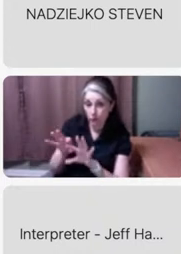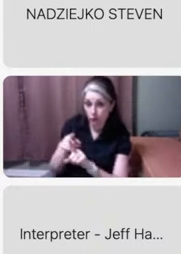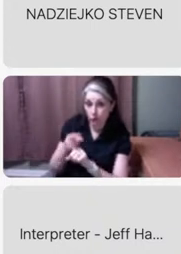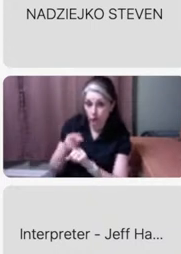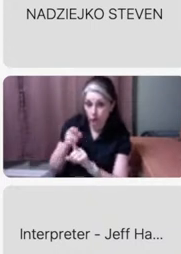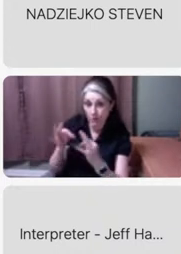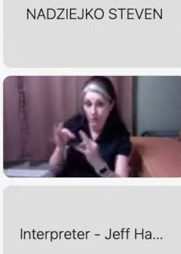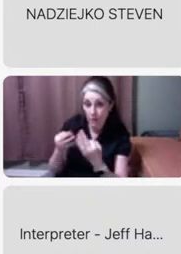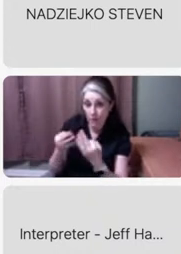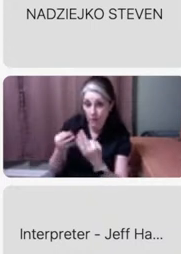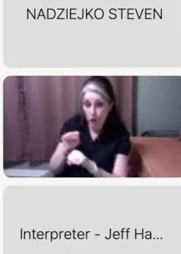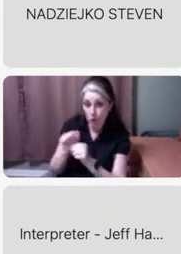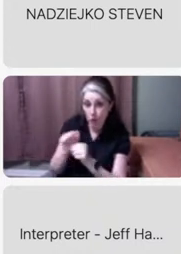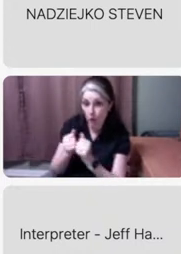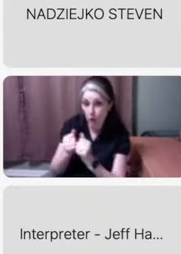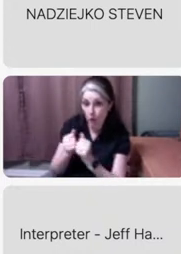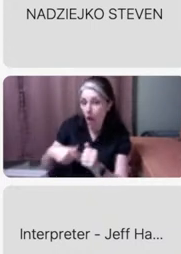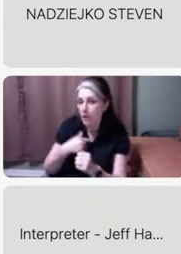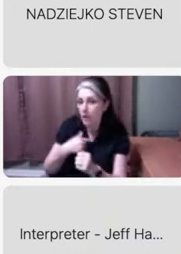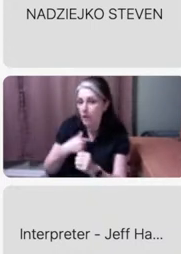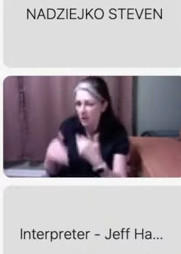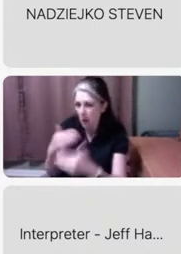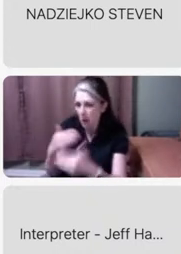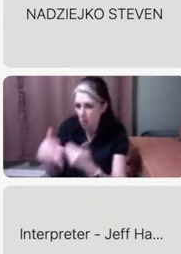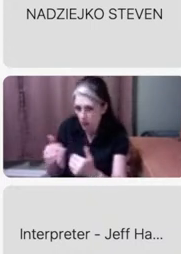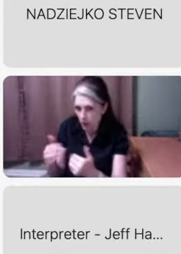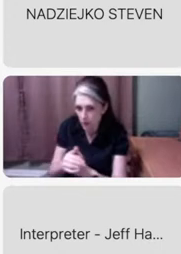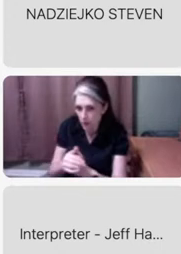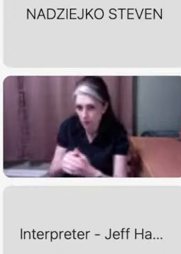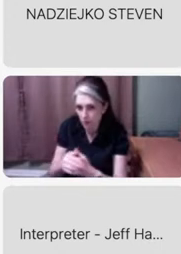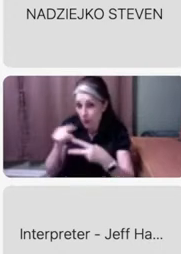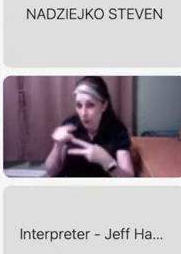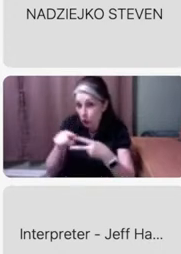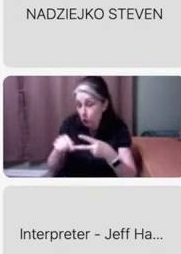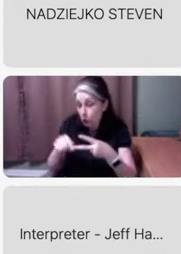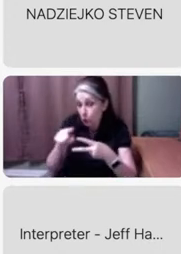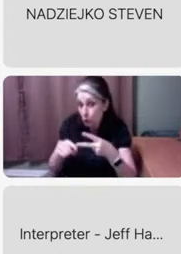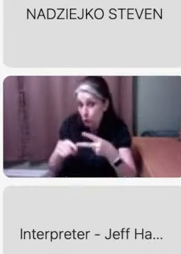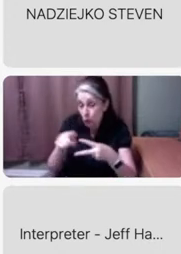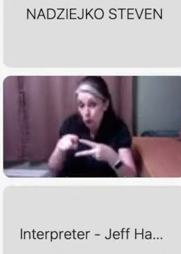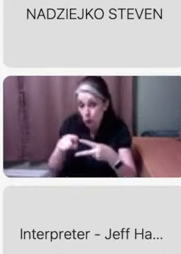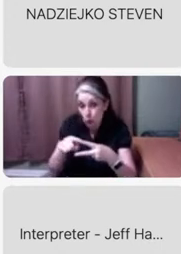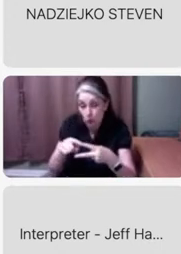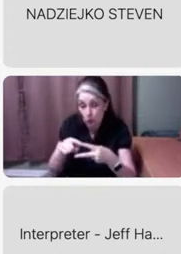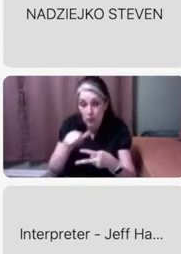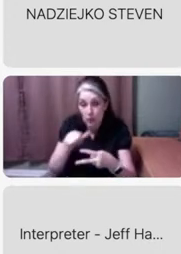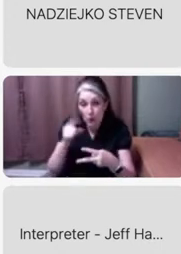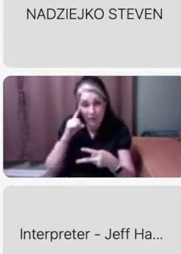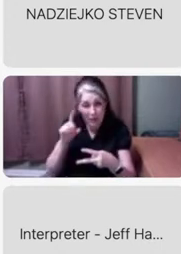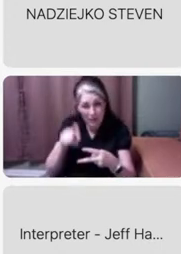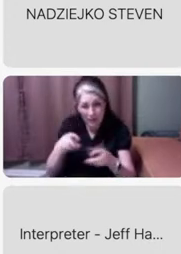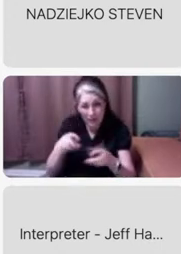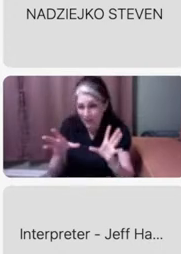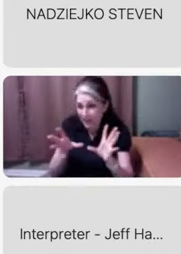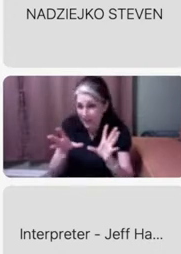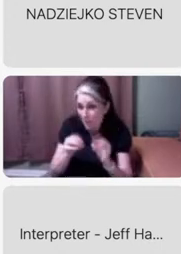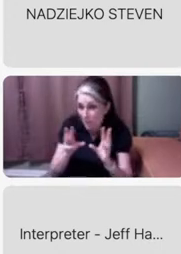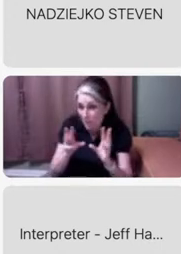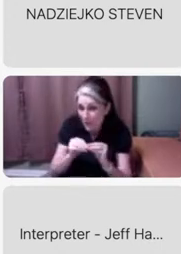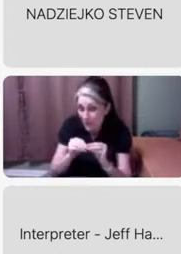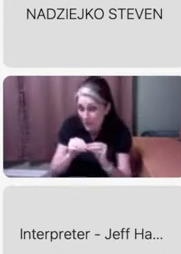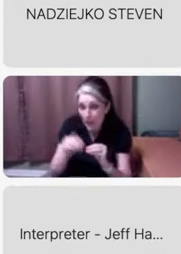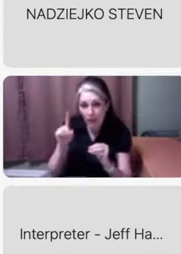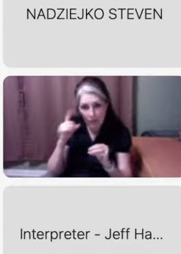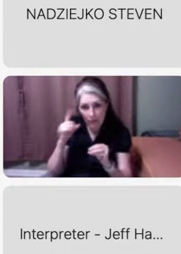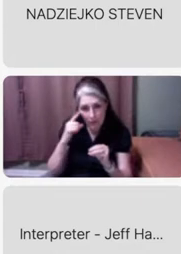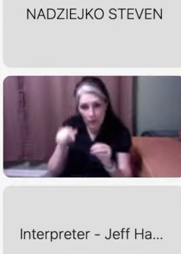so those would be my only two caveats is hey i don't i personally don't think we necessarily need a committee um i think we can give the direction to move forward